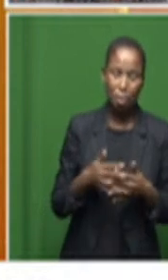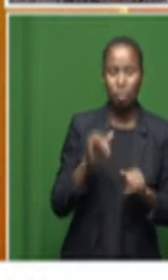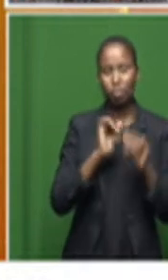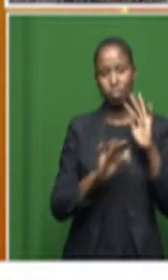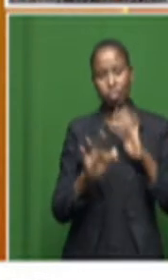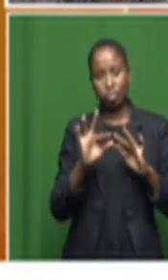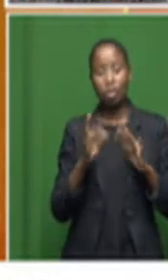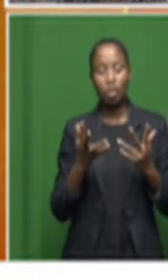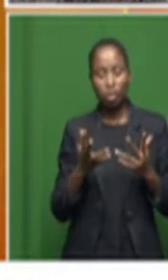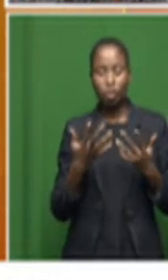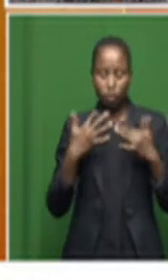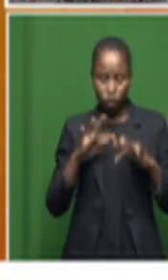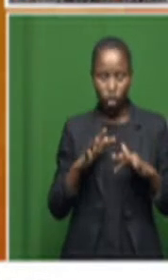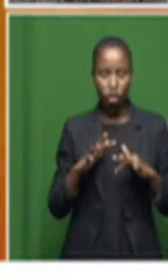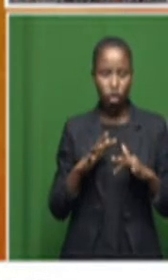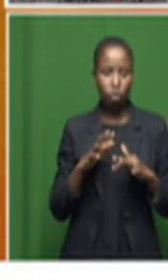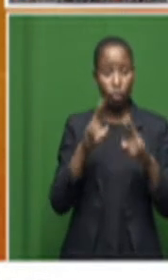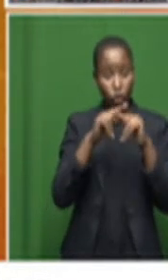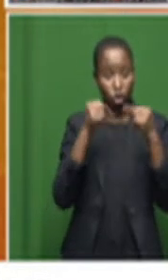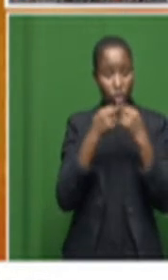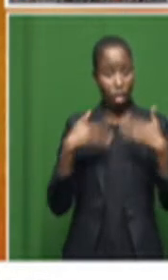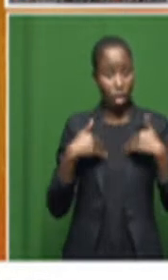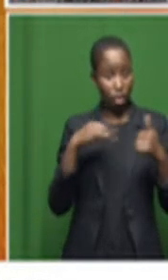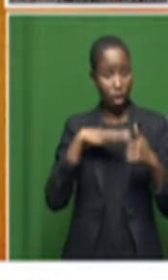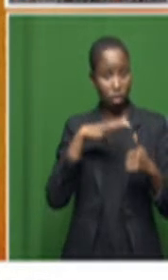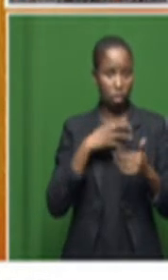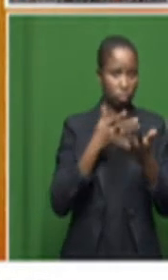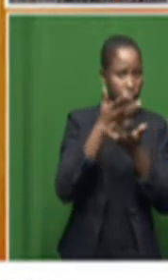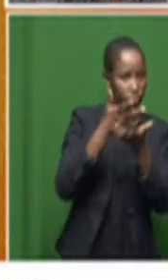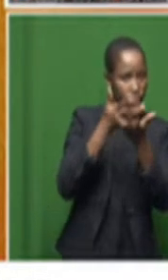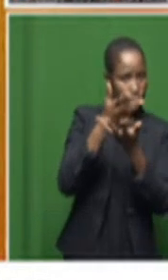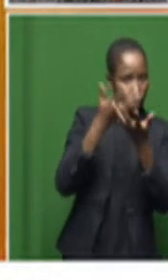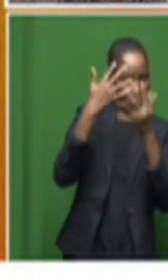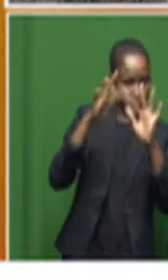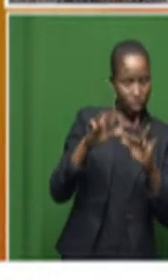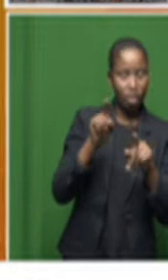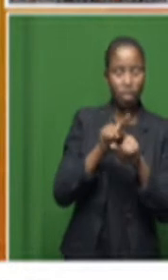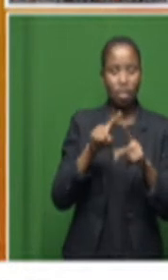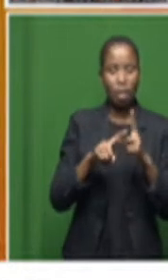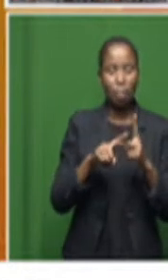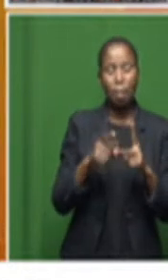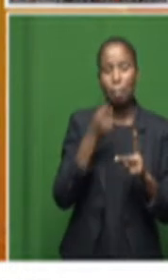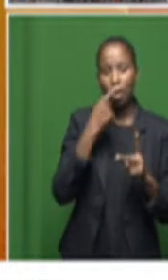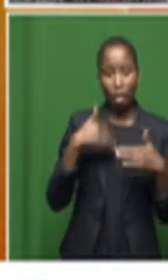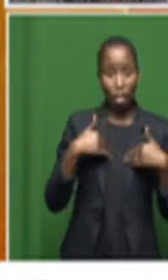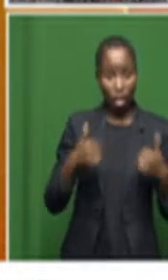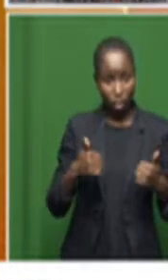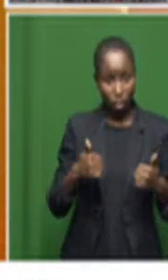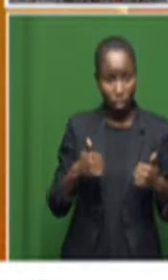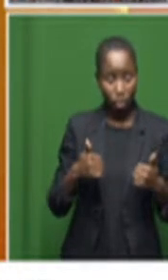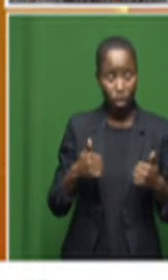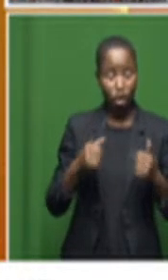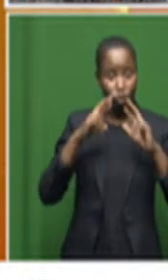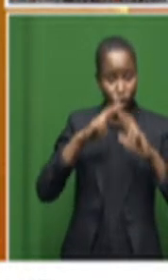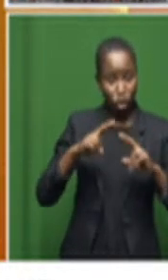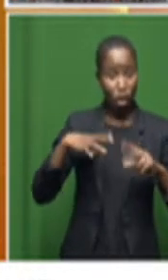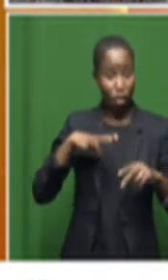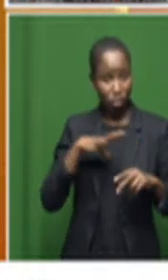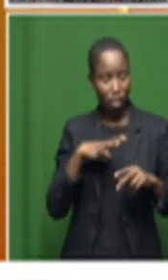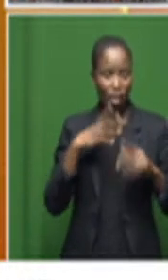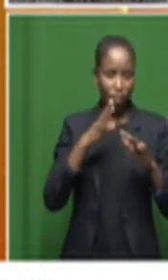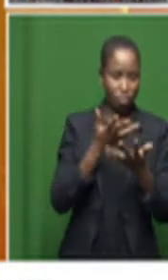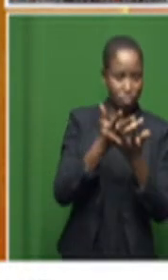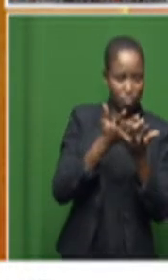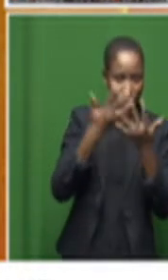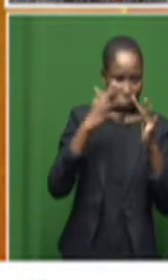we had an engagement with the National Health Council and the Medical Research Council, and we were allowed to expand and